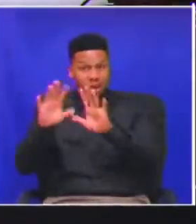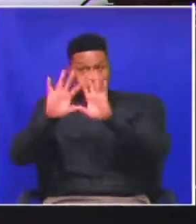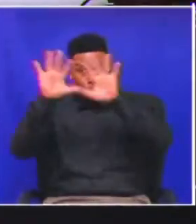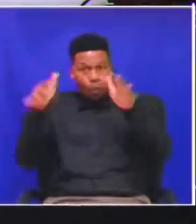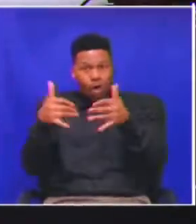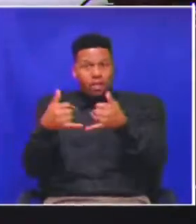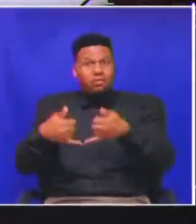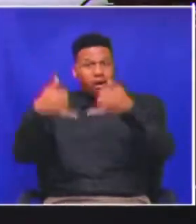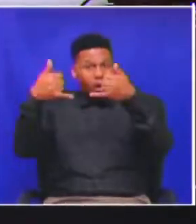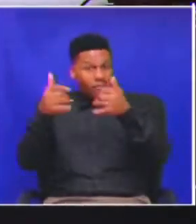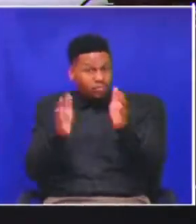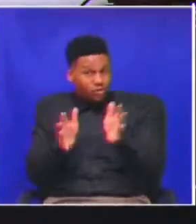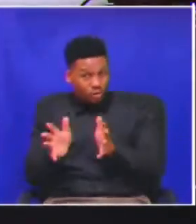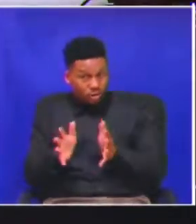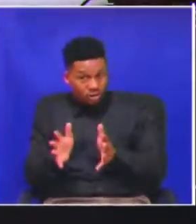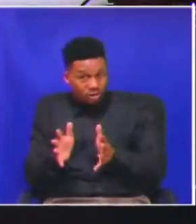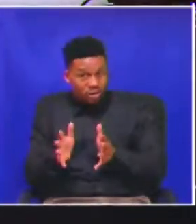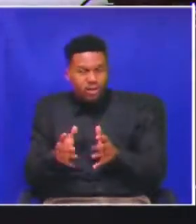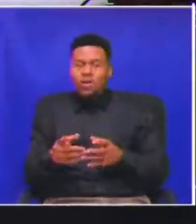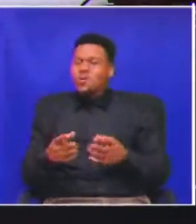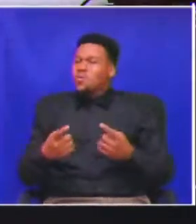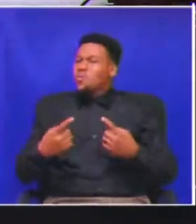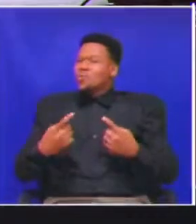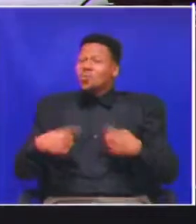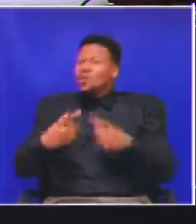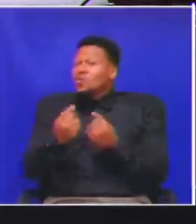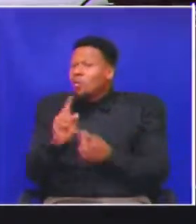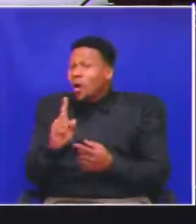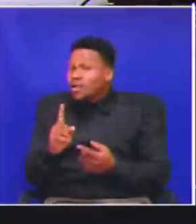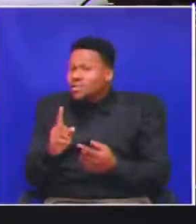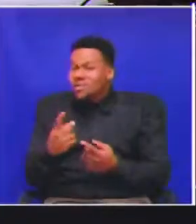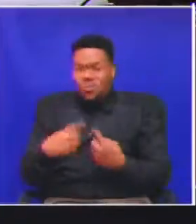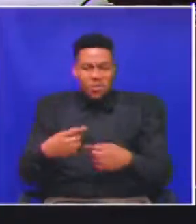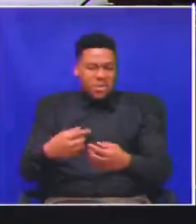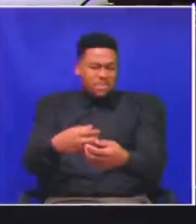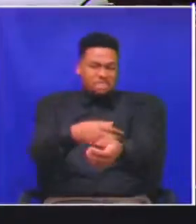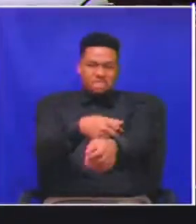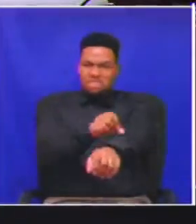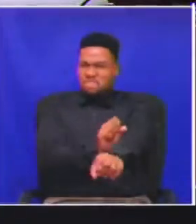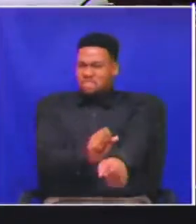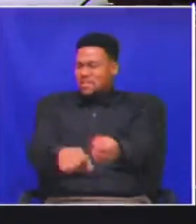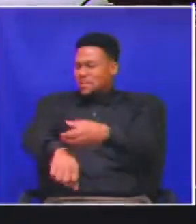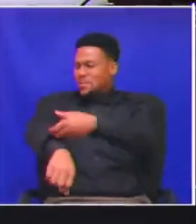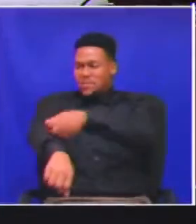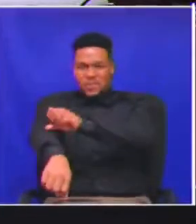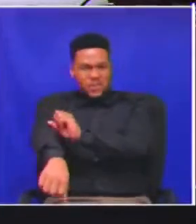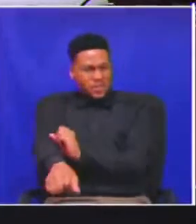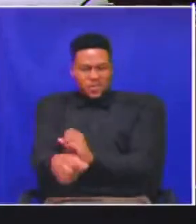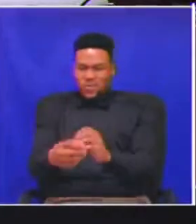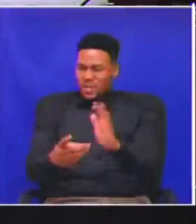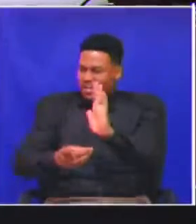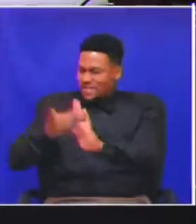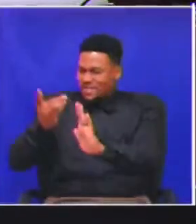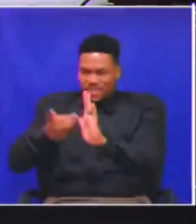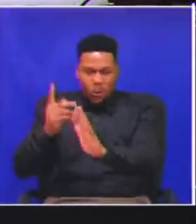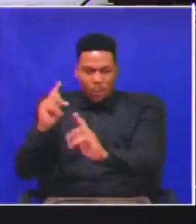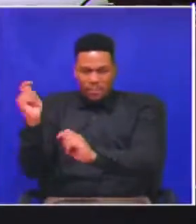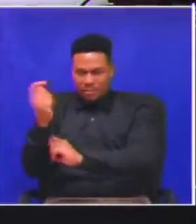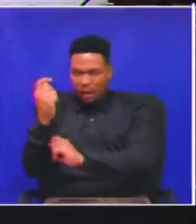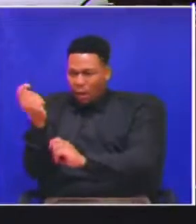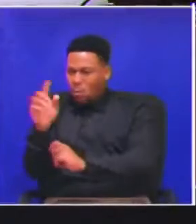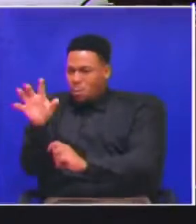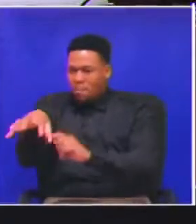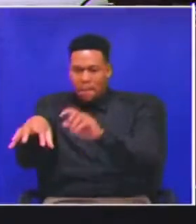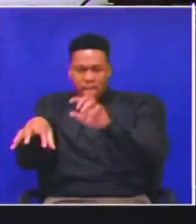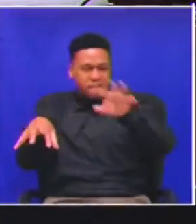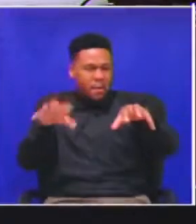We folded our sleeves, all of us, developed many of our key towns, built stadiums,